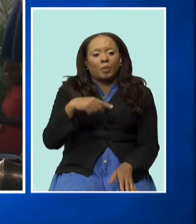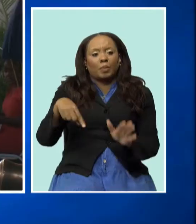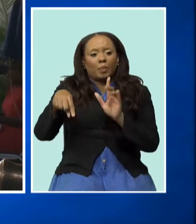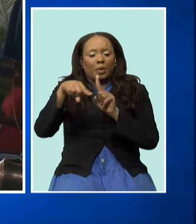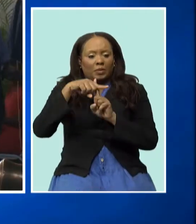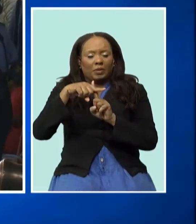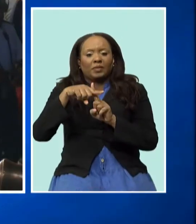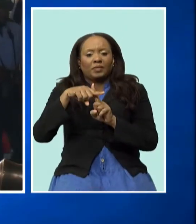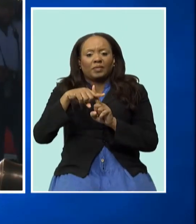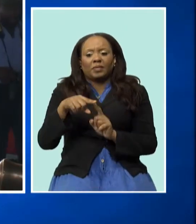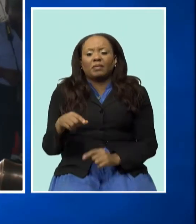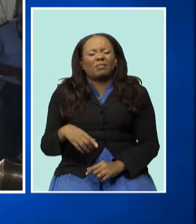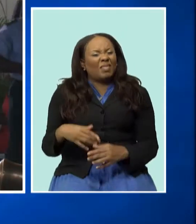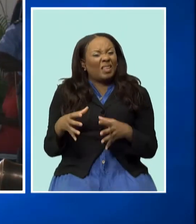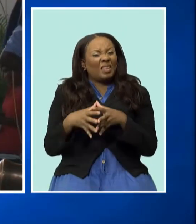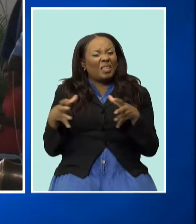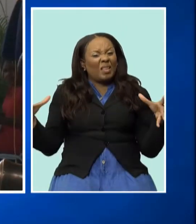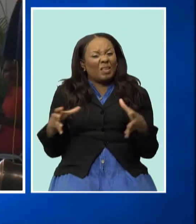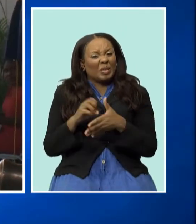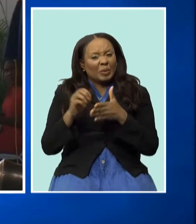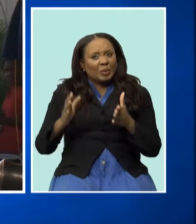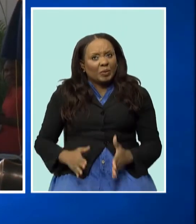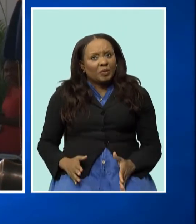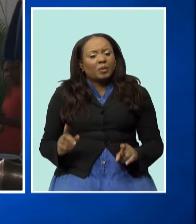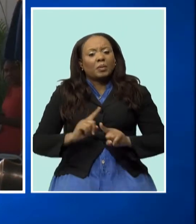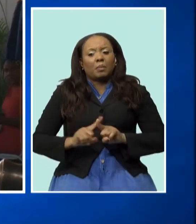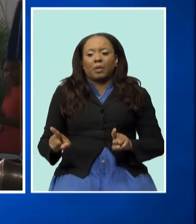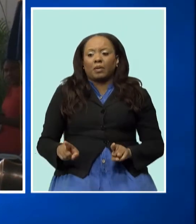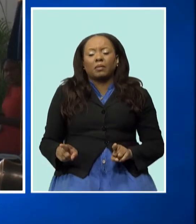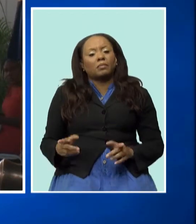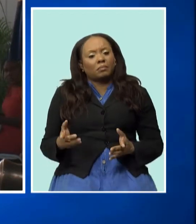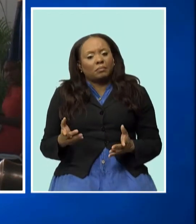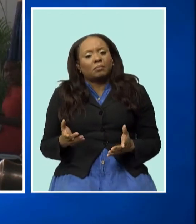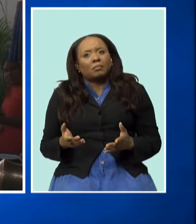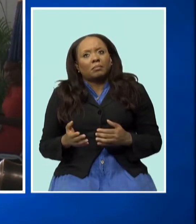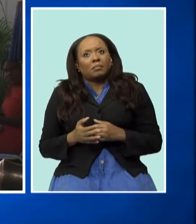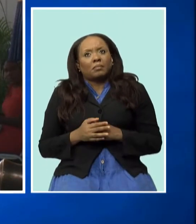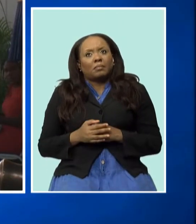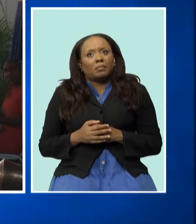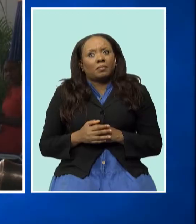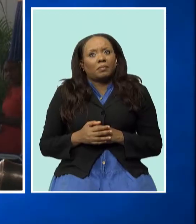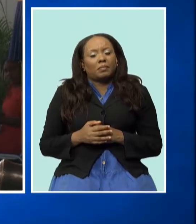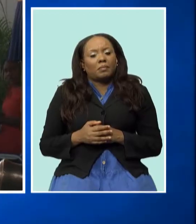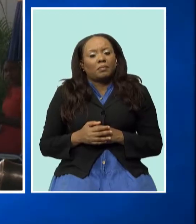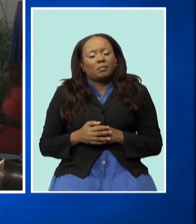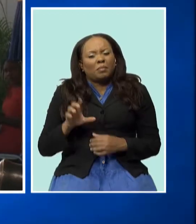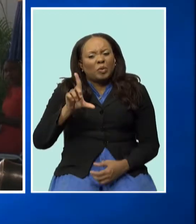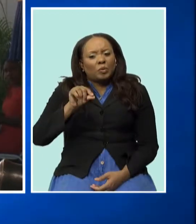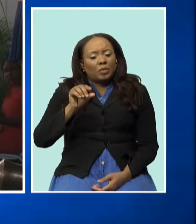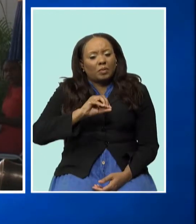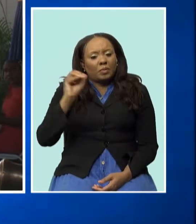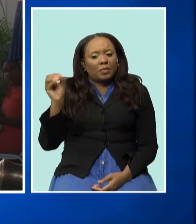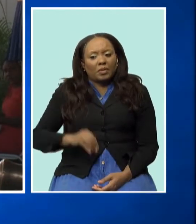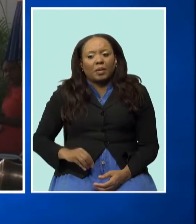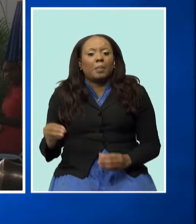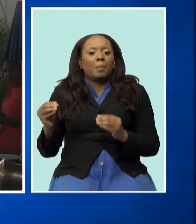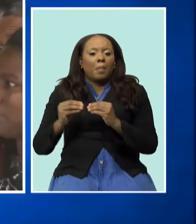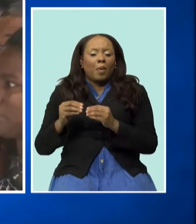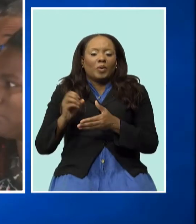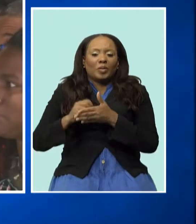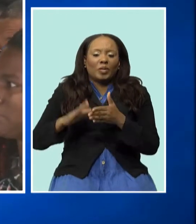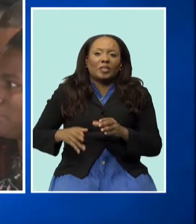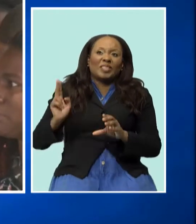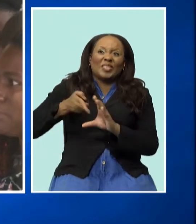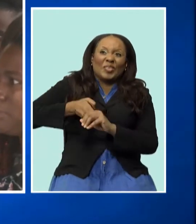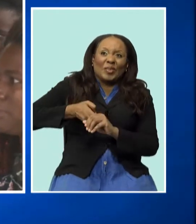were on parade, but one of the positives is that we managed to increase the number of recruits by about 20% because we came back